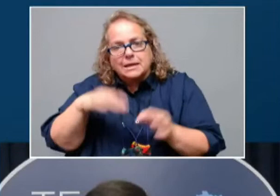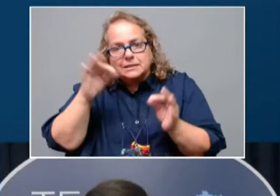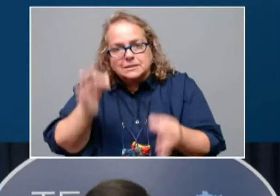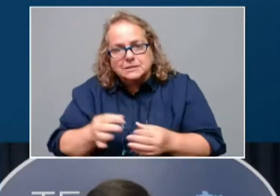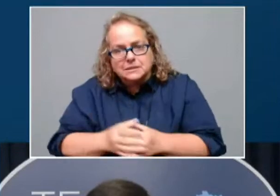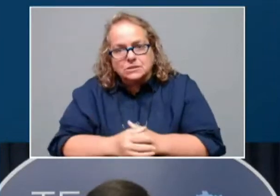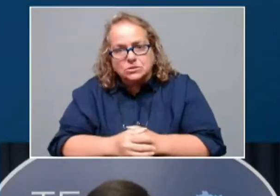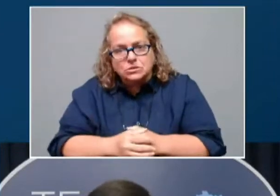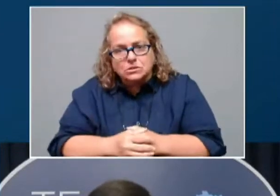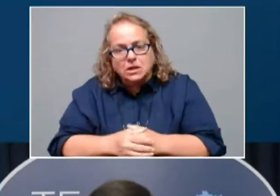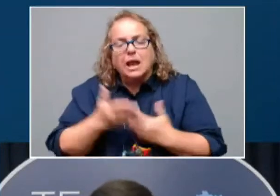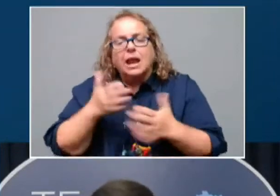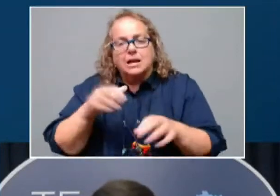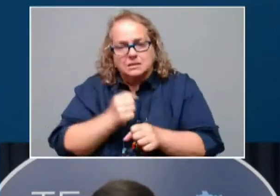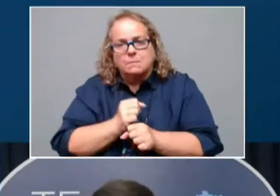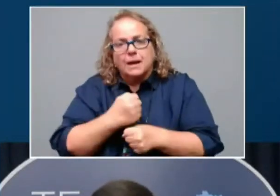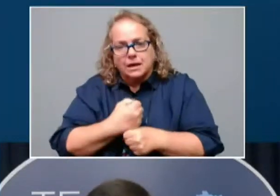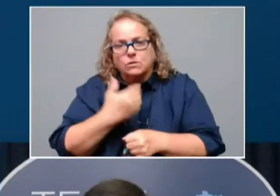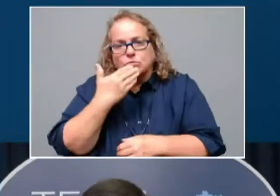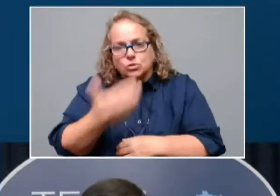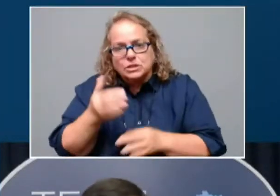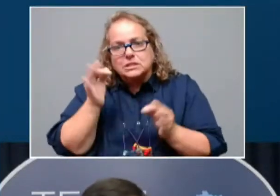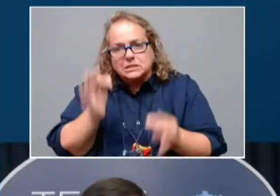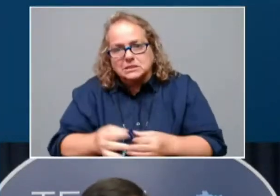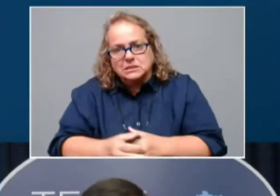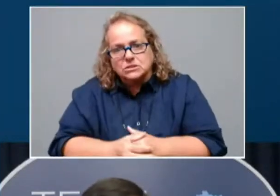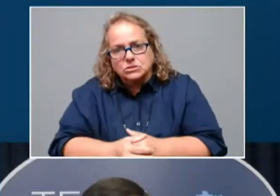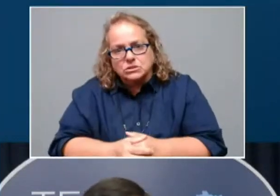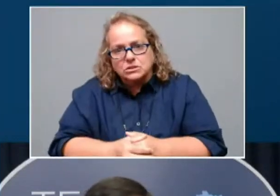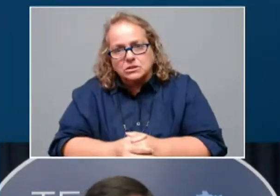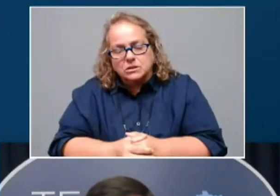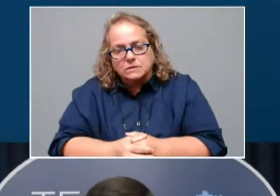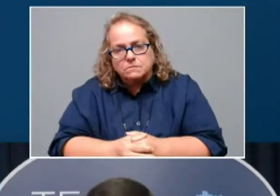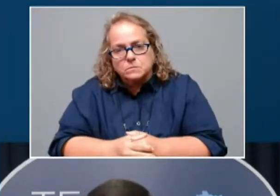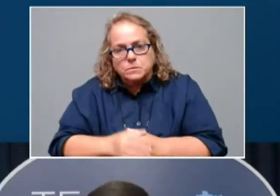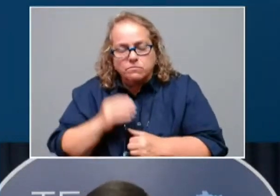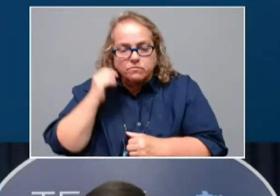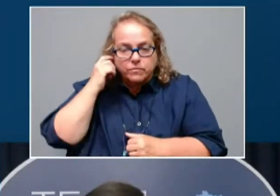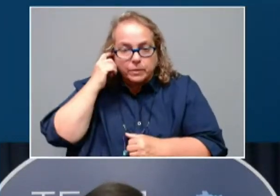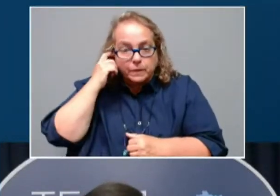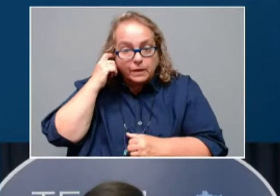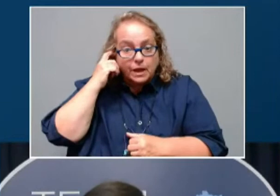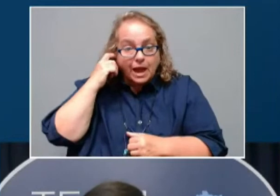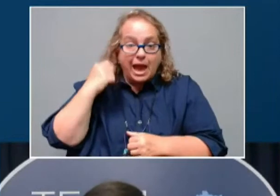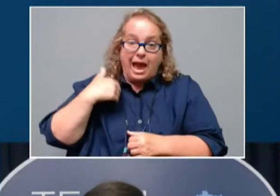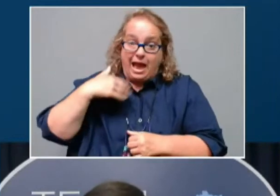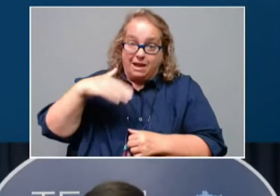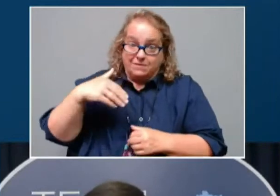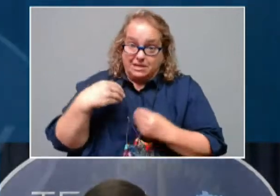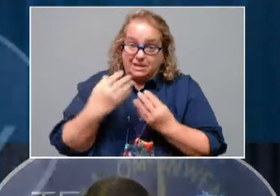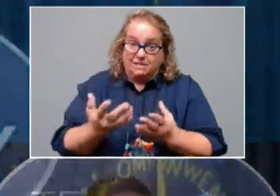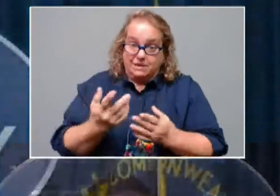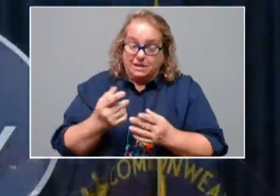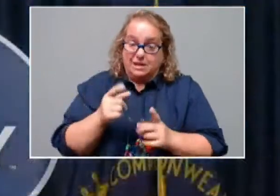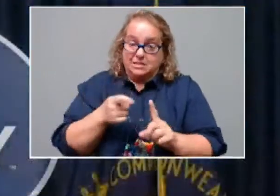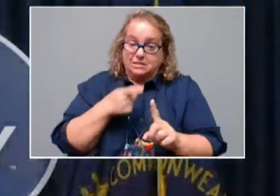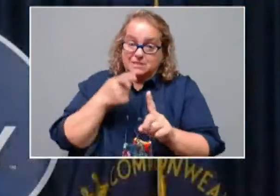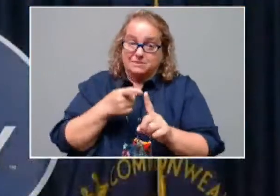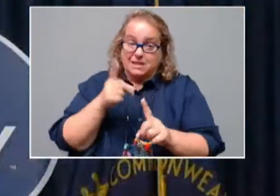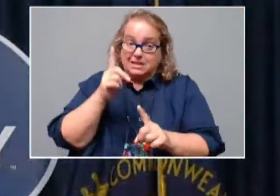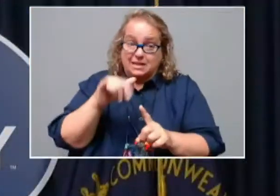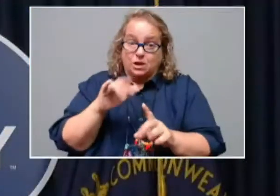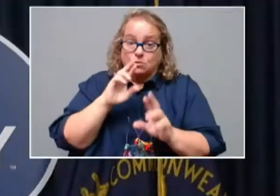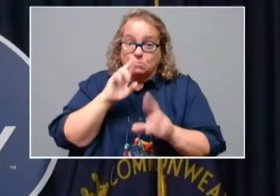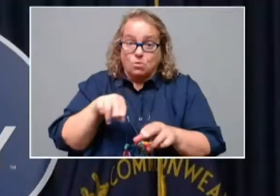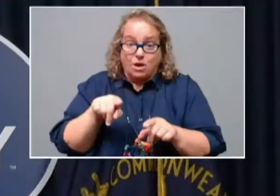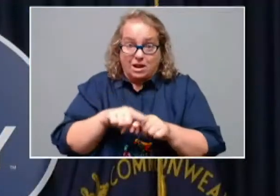the good decision. I haven't given a specific day report at one of these in a while, but today, even this